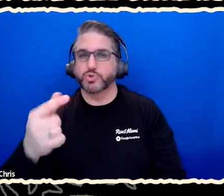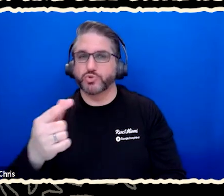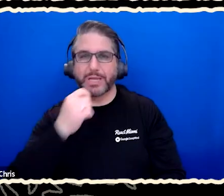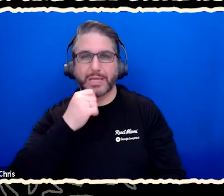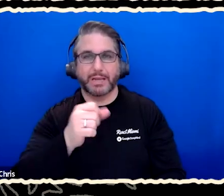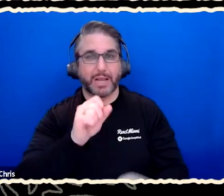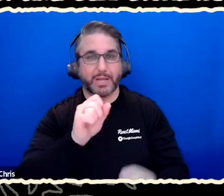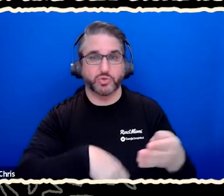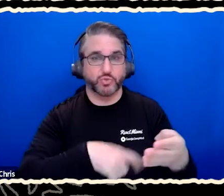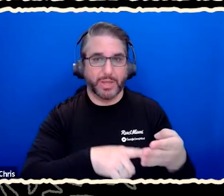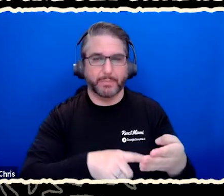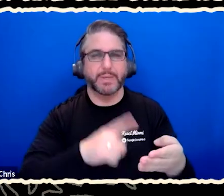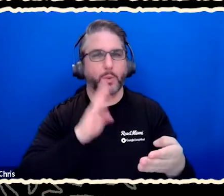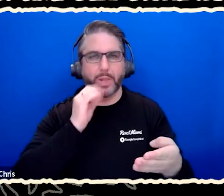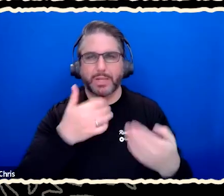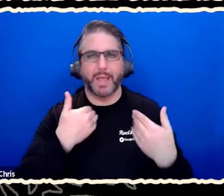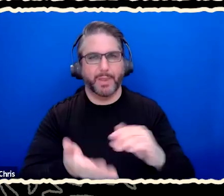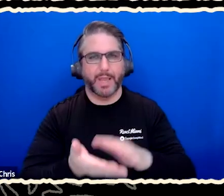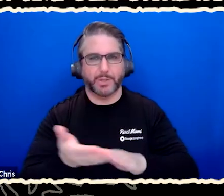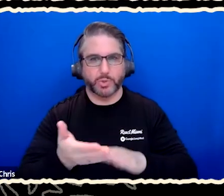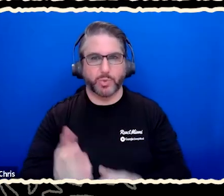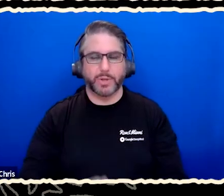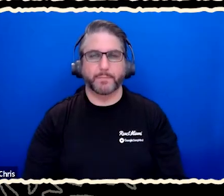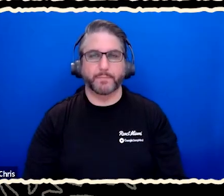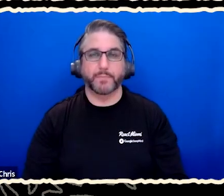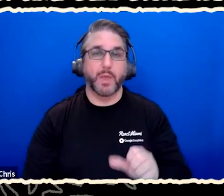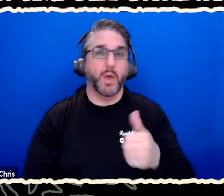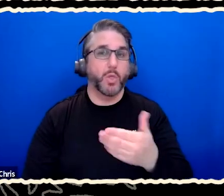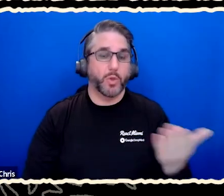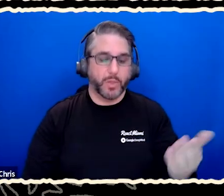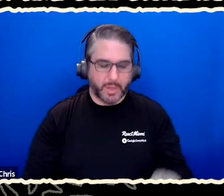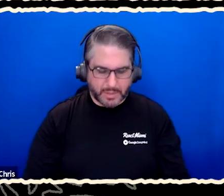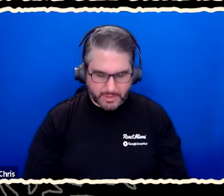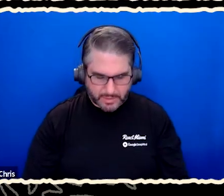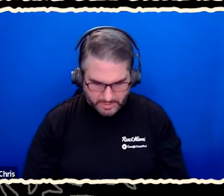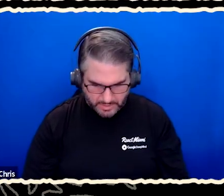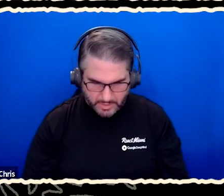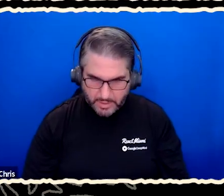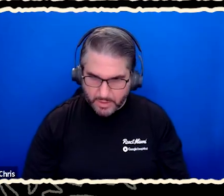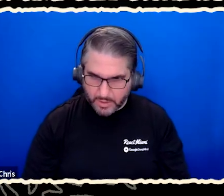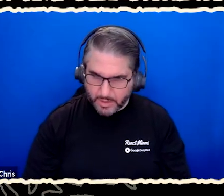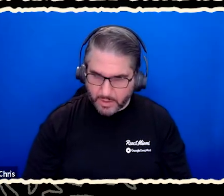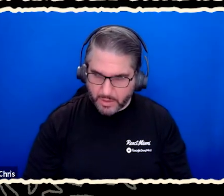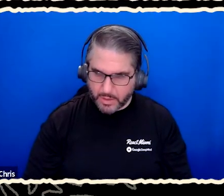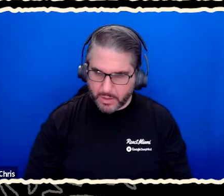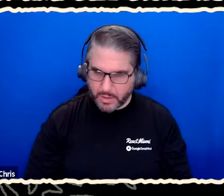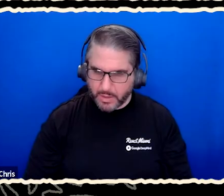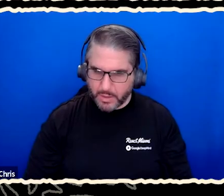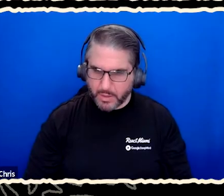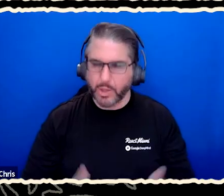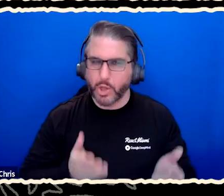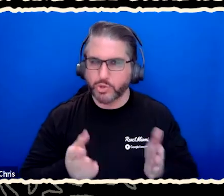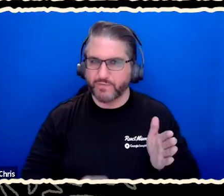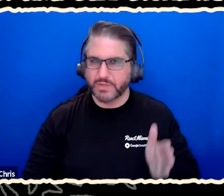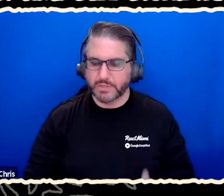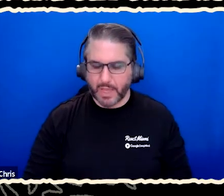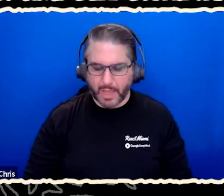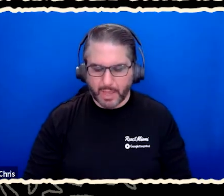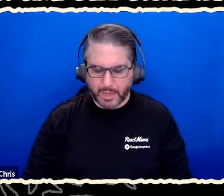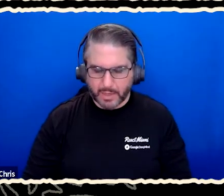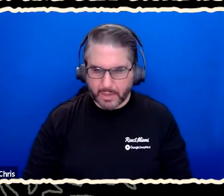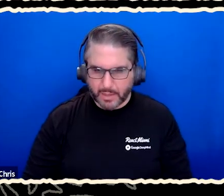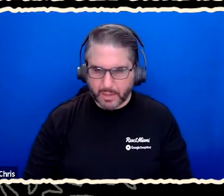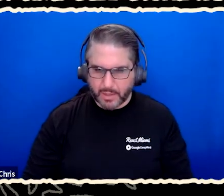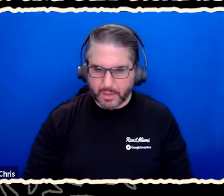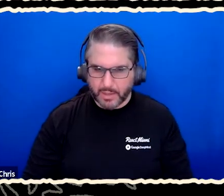executed. Two other things which are more like server-side-ish, even though I want to focus on the front end right now, is for example